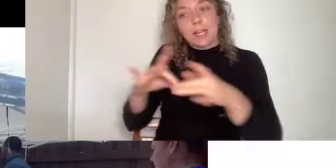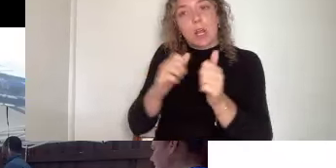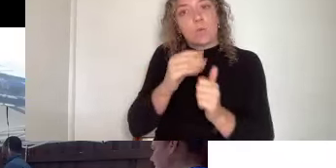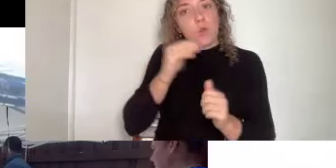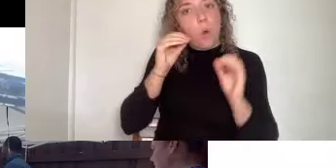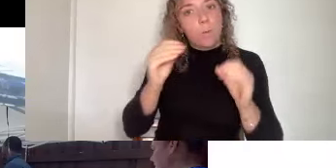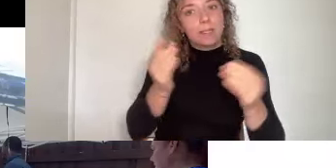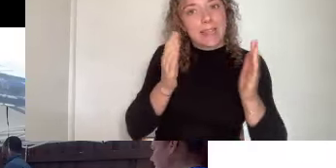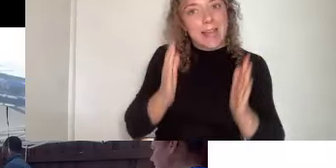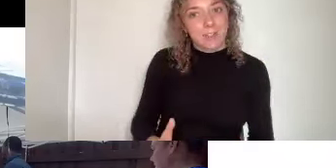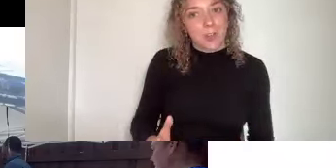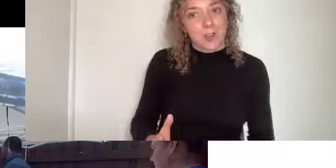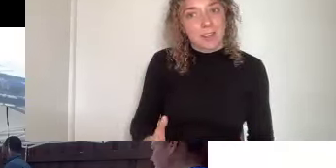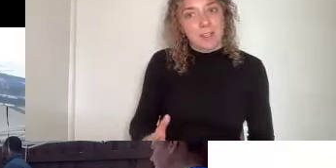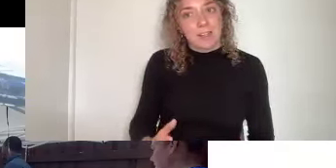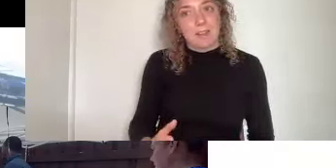liaison.